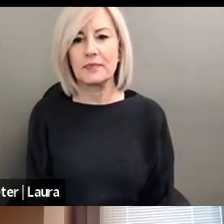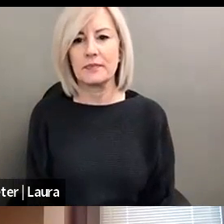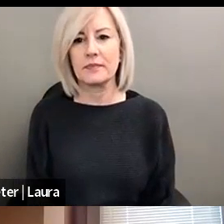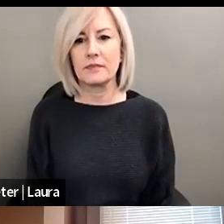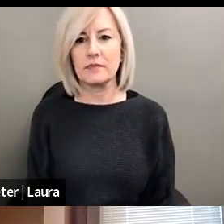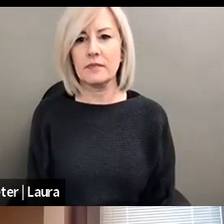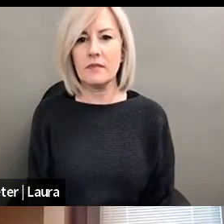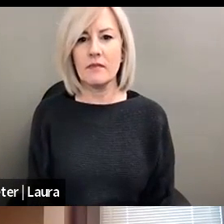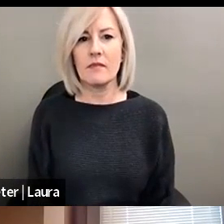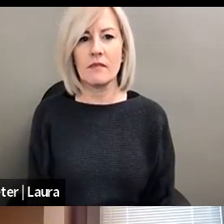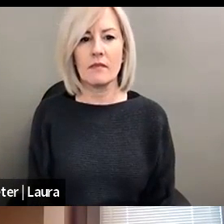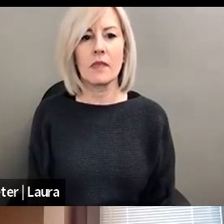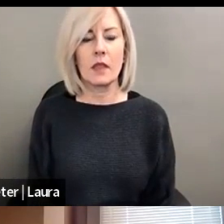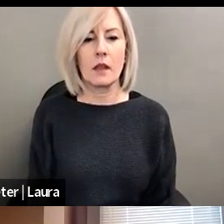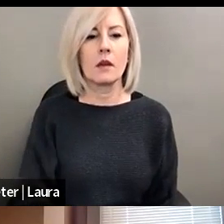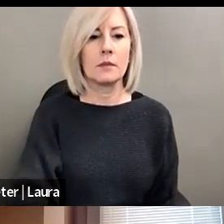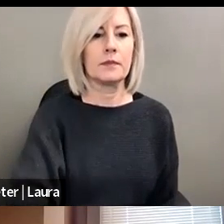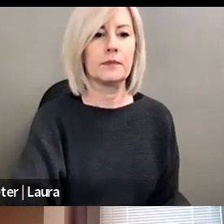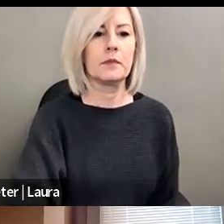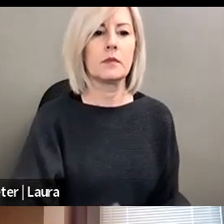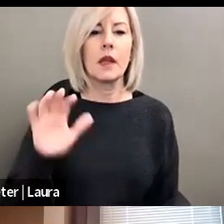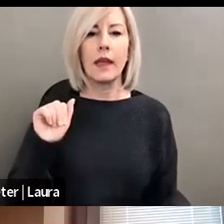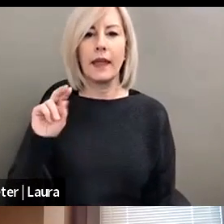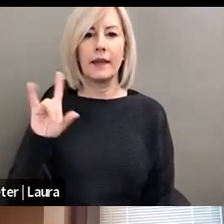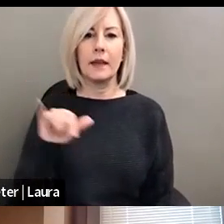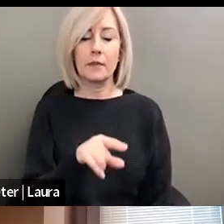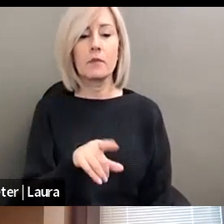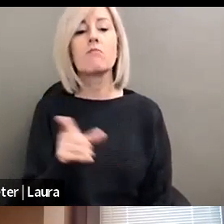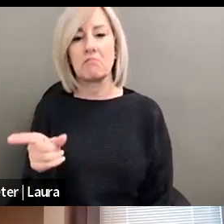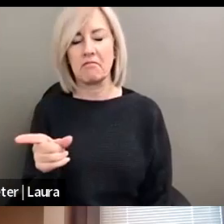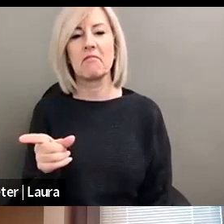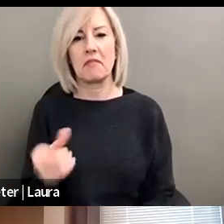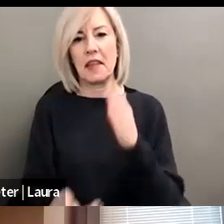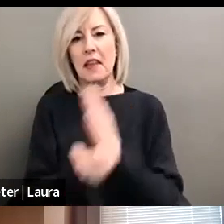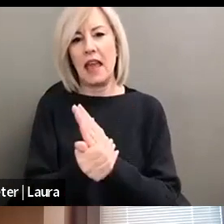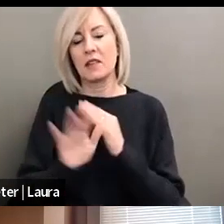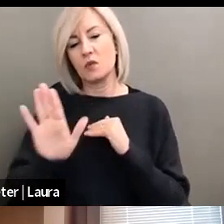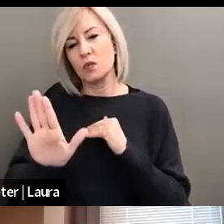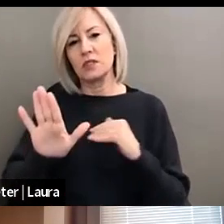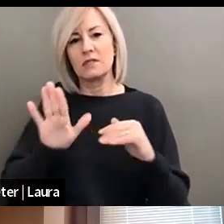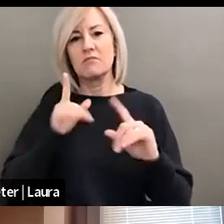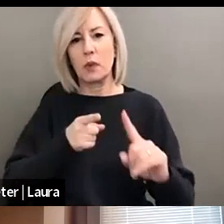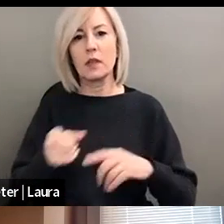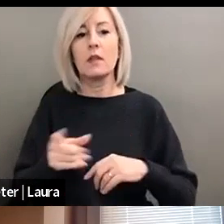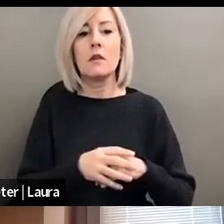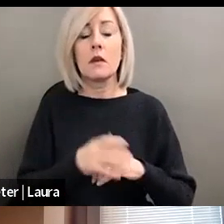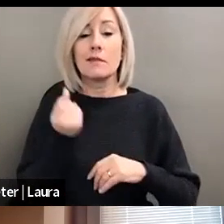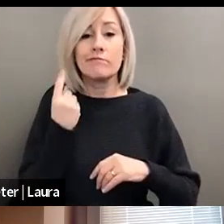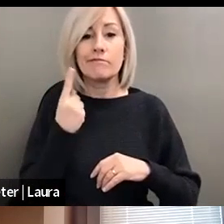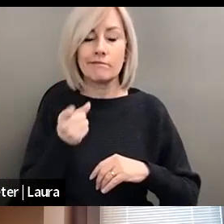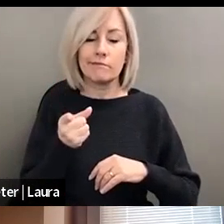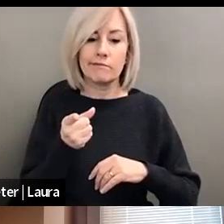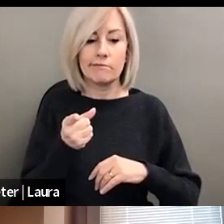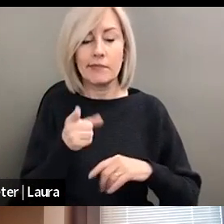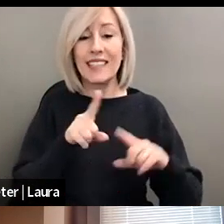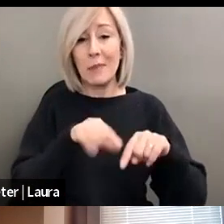to that point, I was just going to say to what Charlie was saying is it depends on what your question